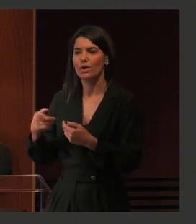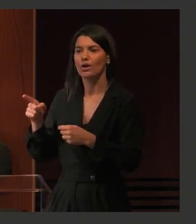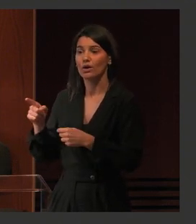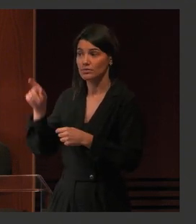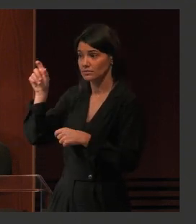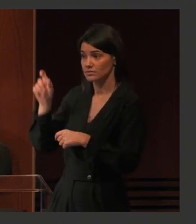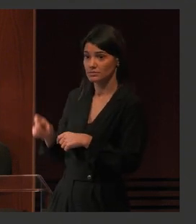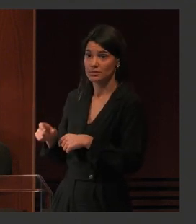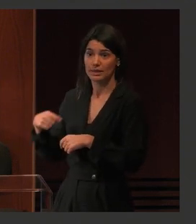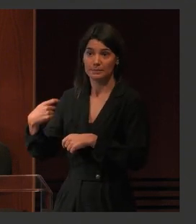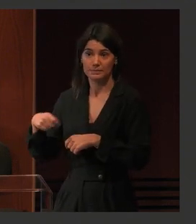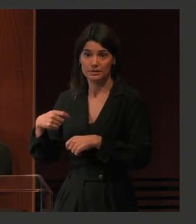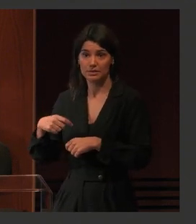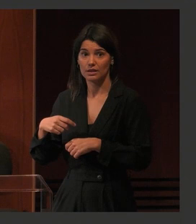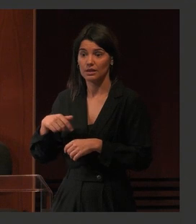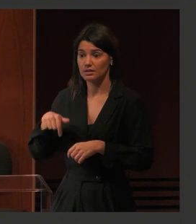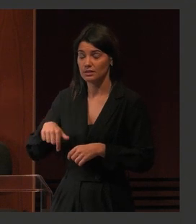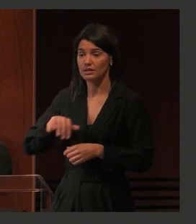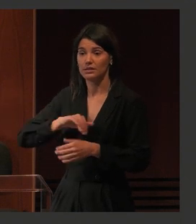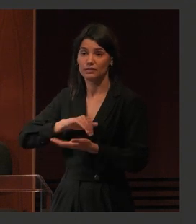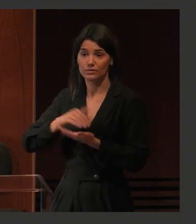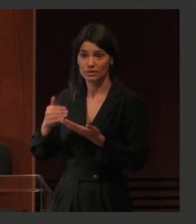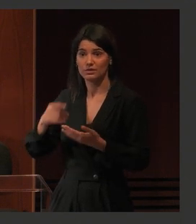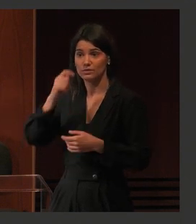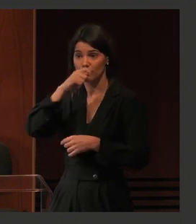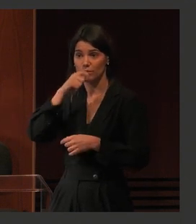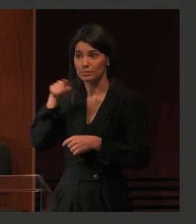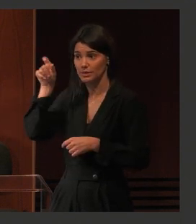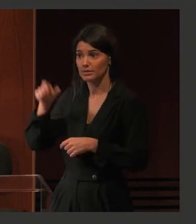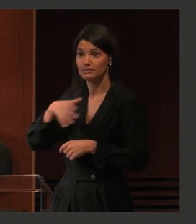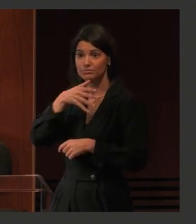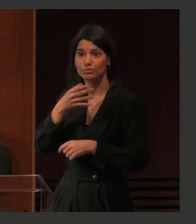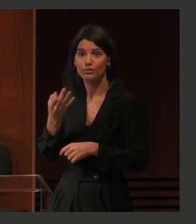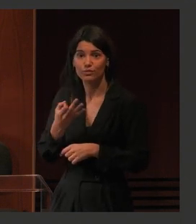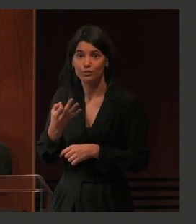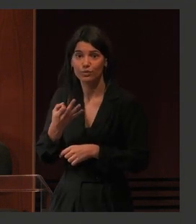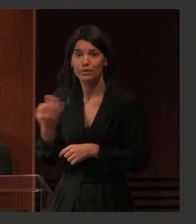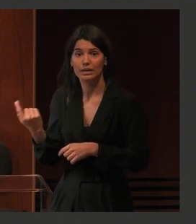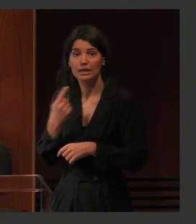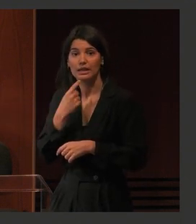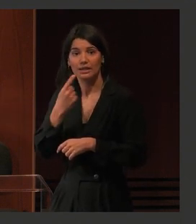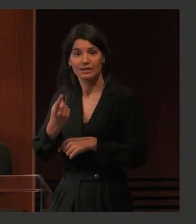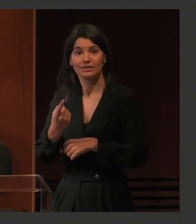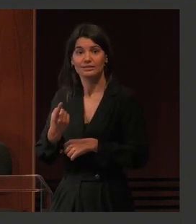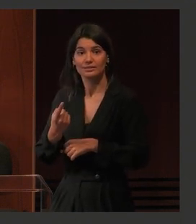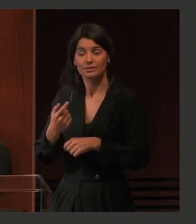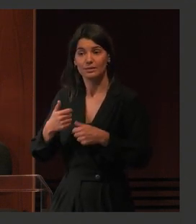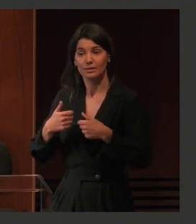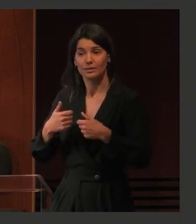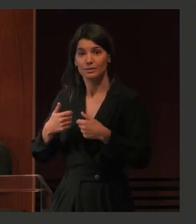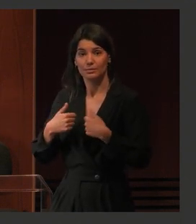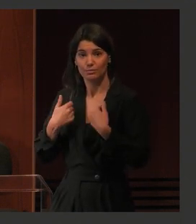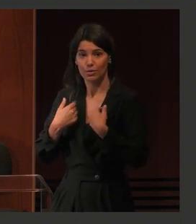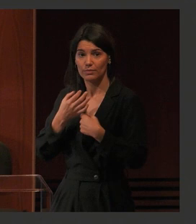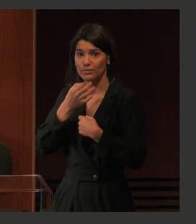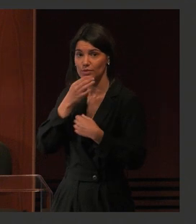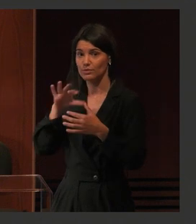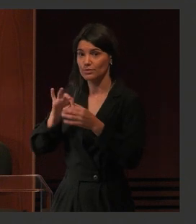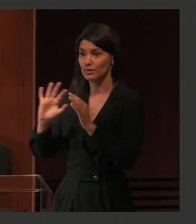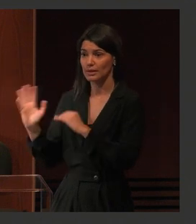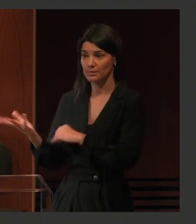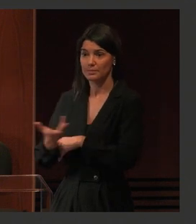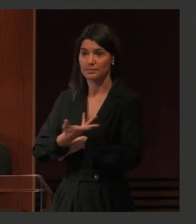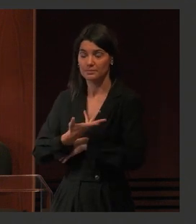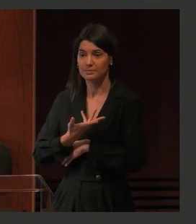Foundation, how he was addressed in the environment that was called a library, a school library.